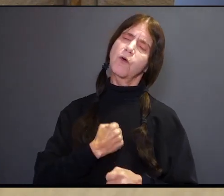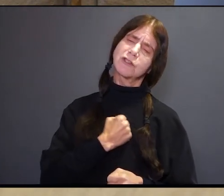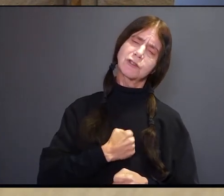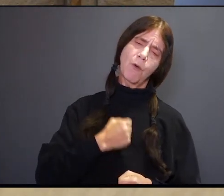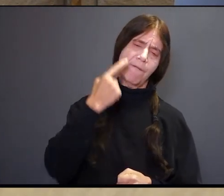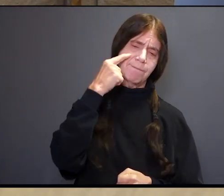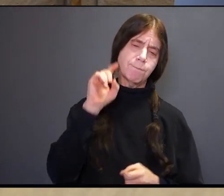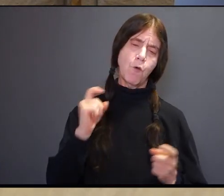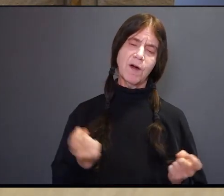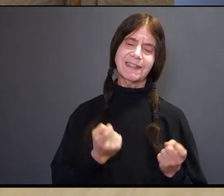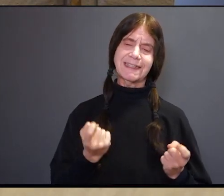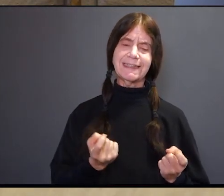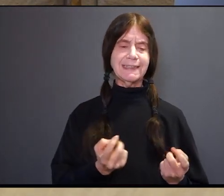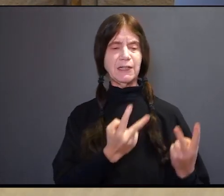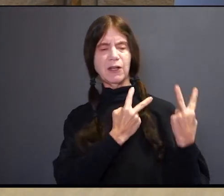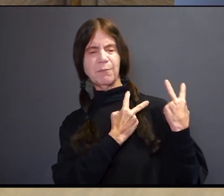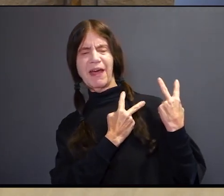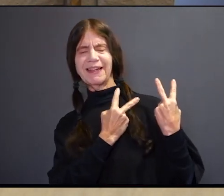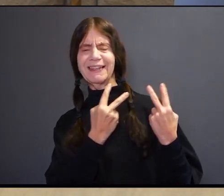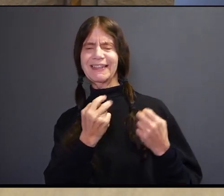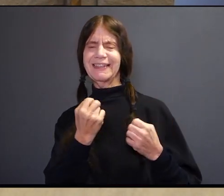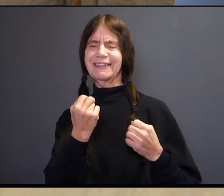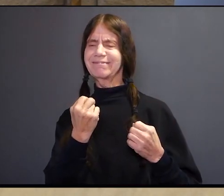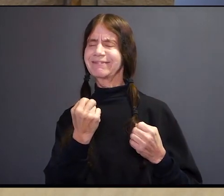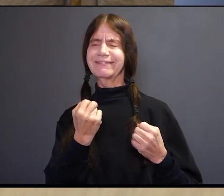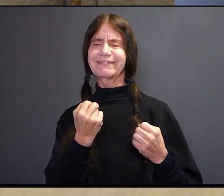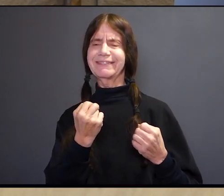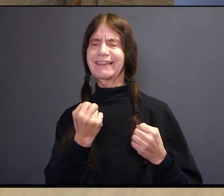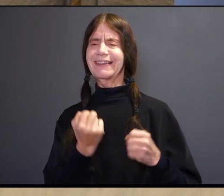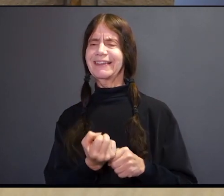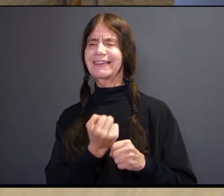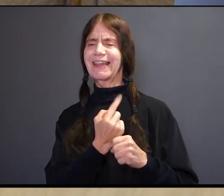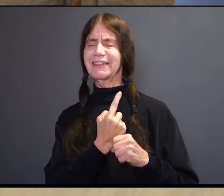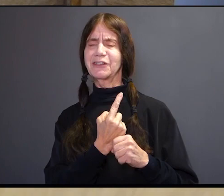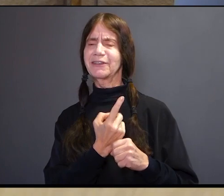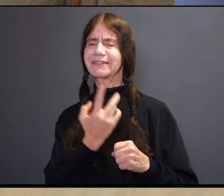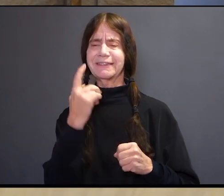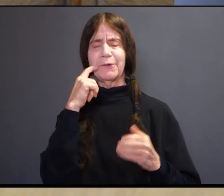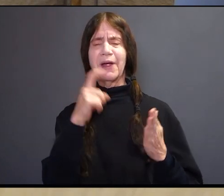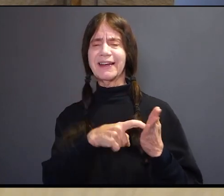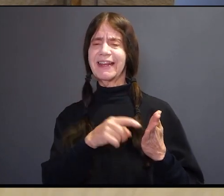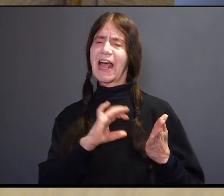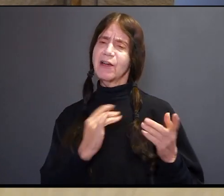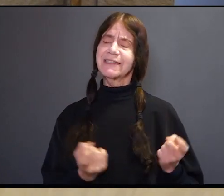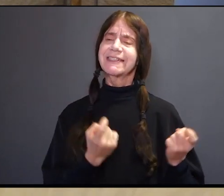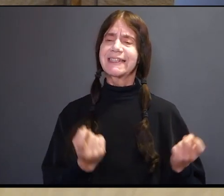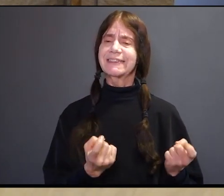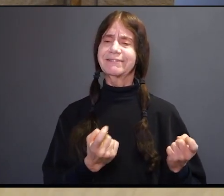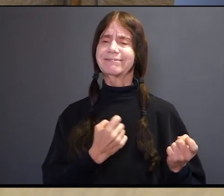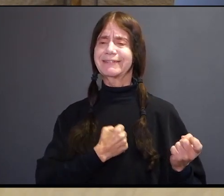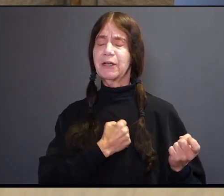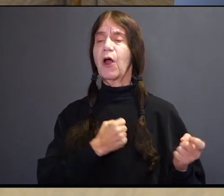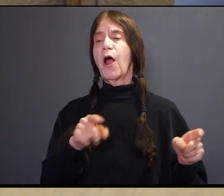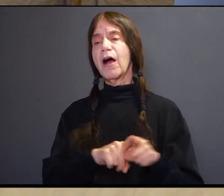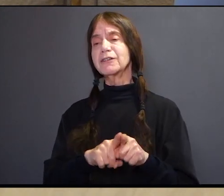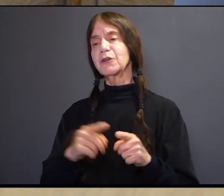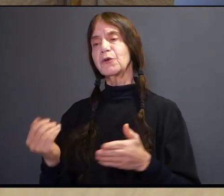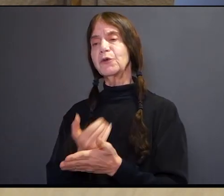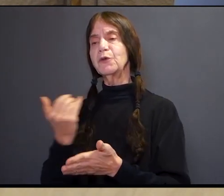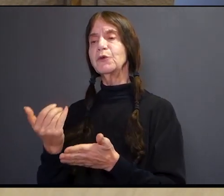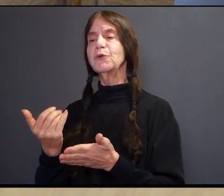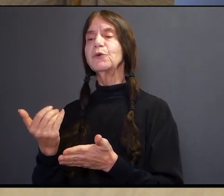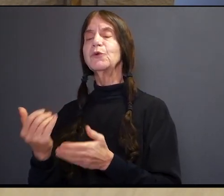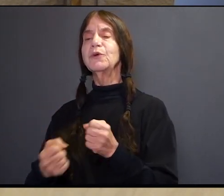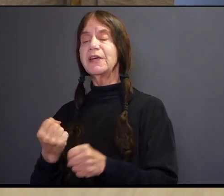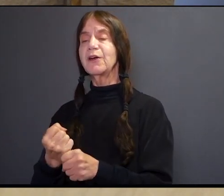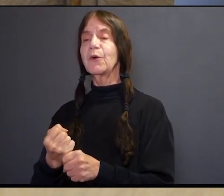sins of the last year and recognizing our fallen state. We also begin the year with joy over the salvation